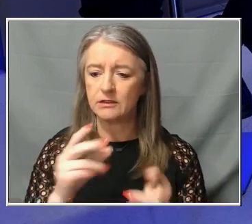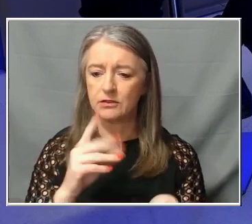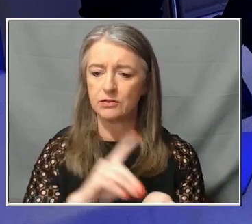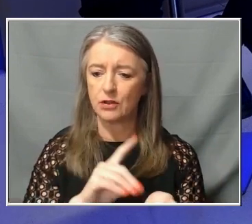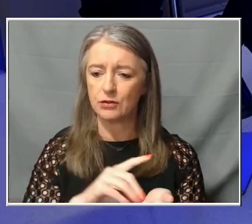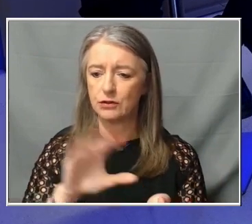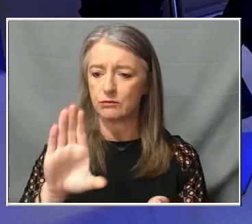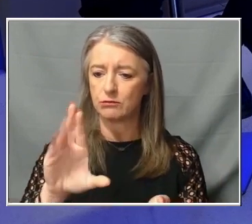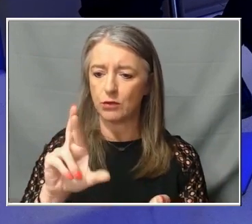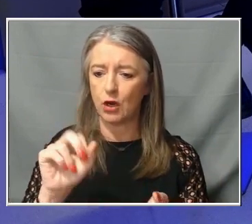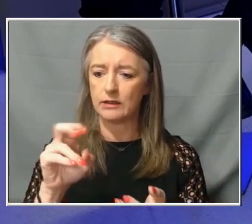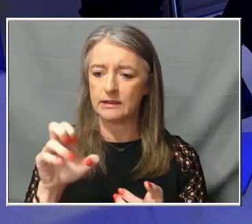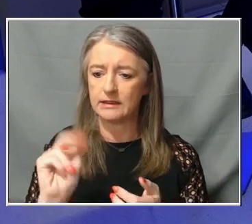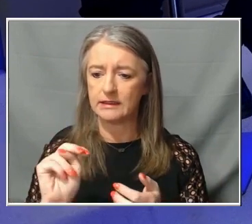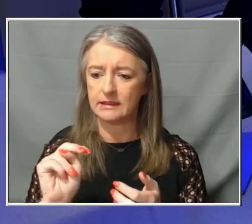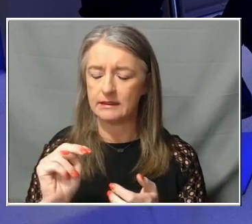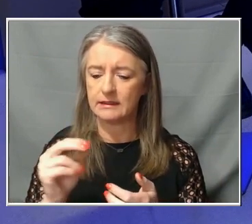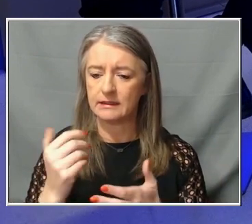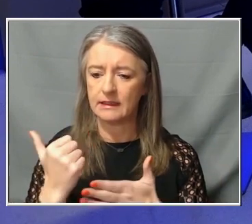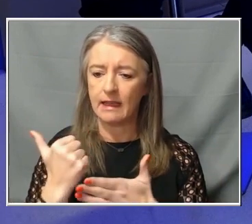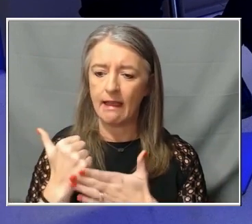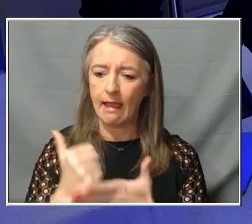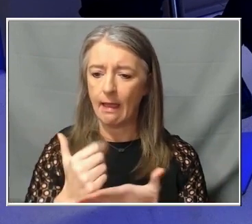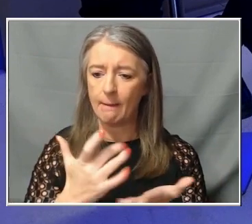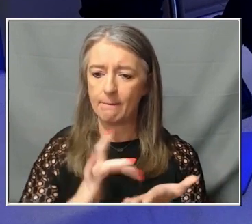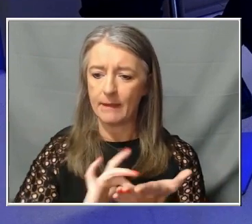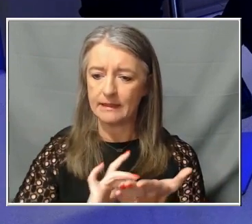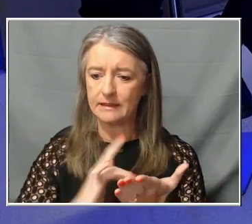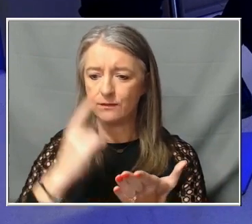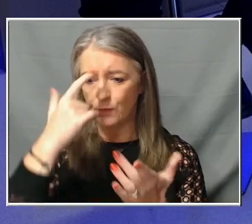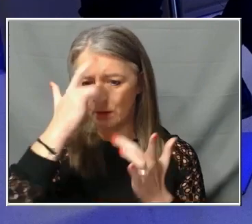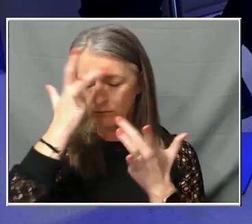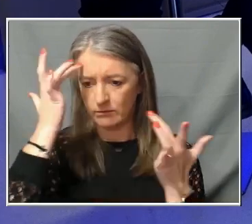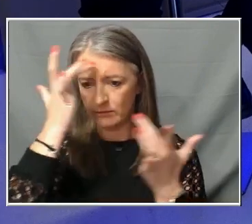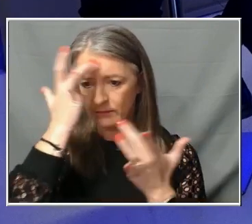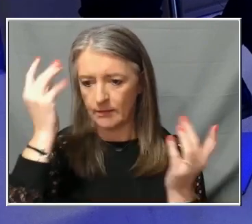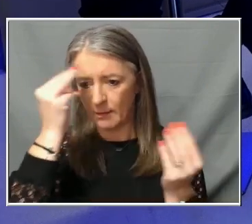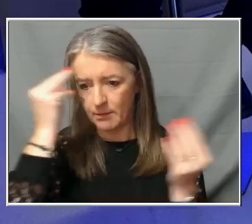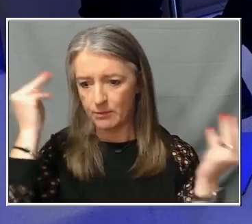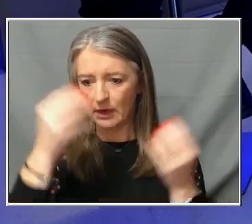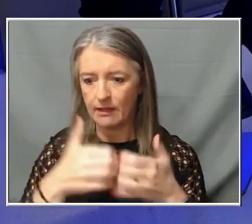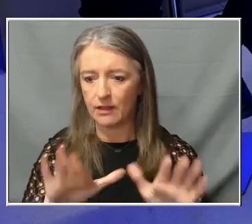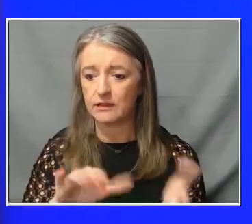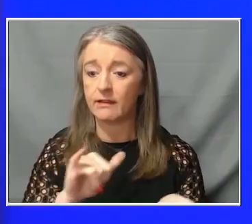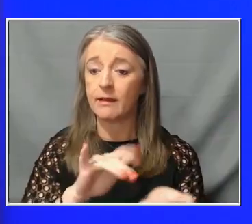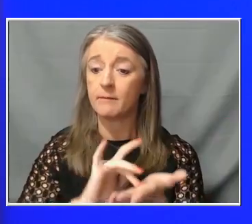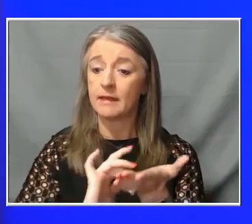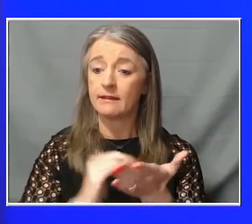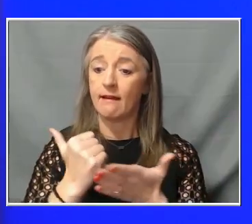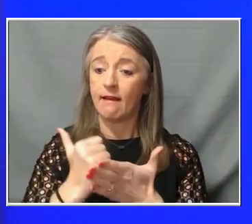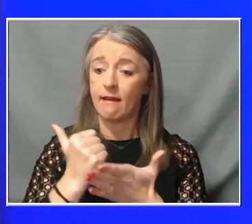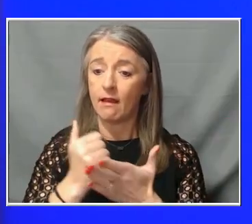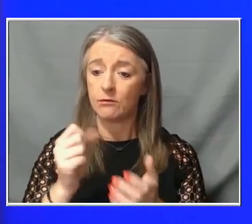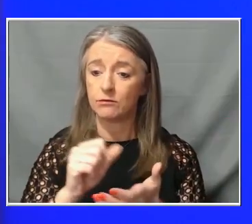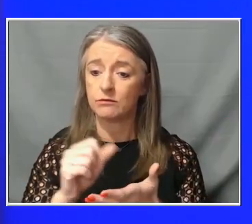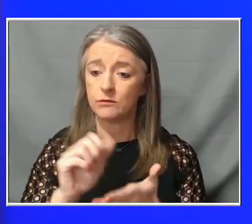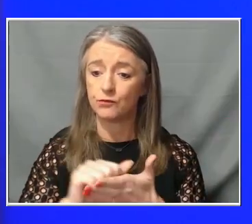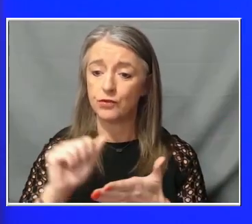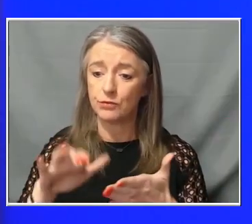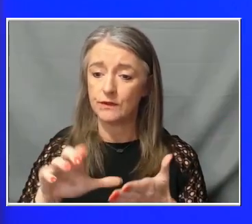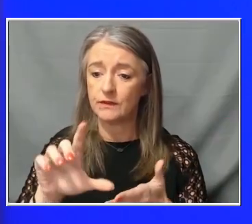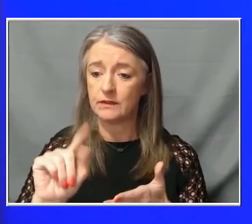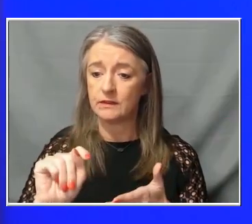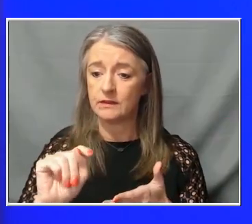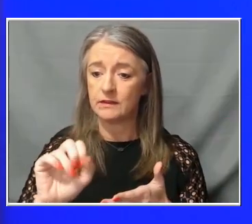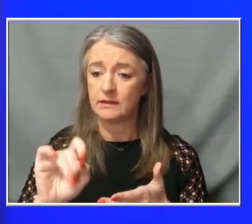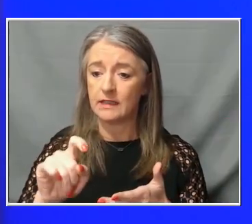drugs that promise to slow memory loss? So these drugs are designed to remove one of those toxic proteins